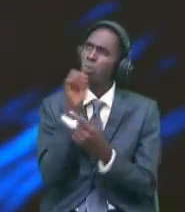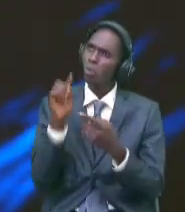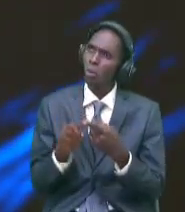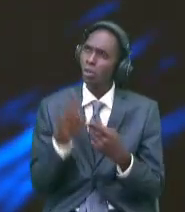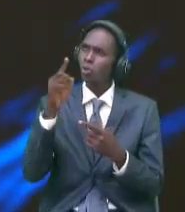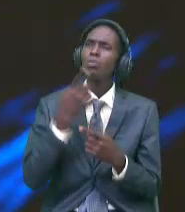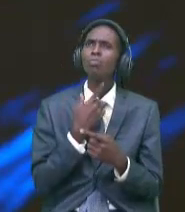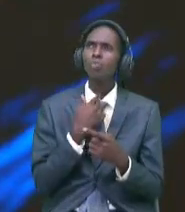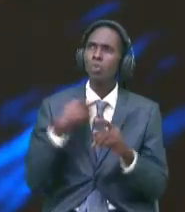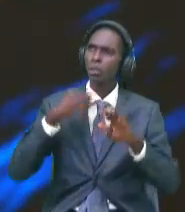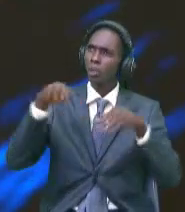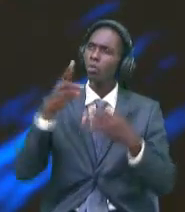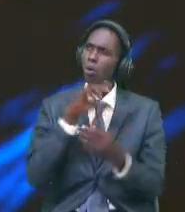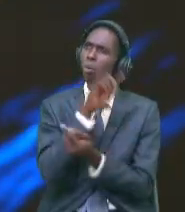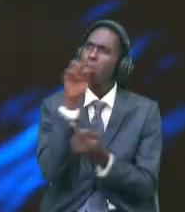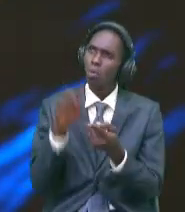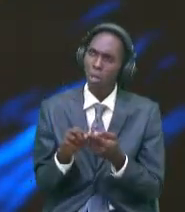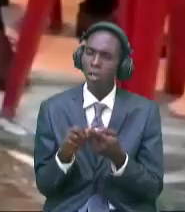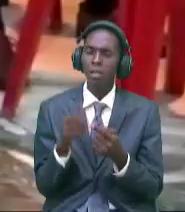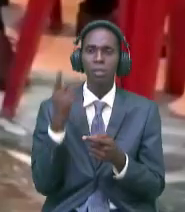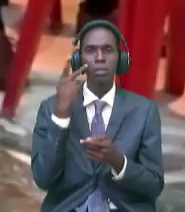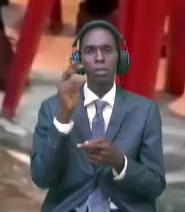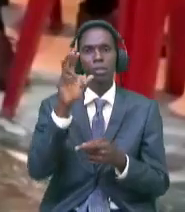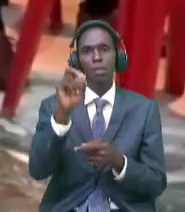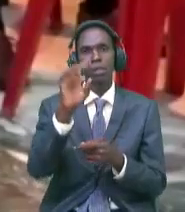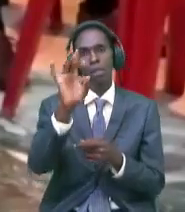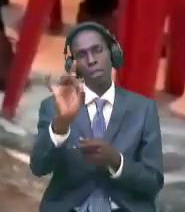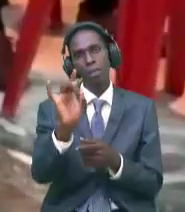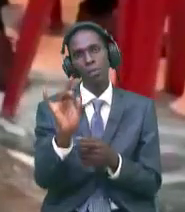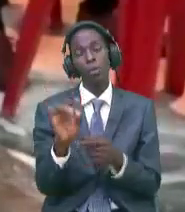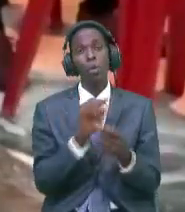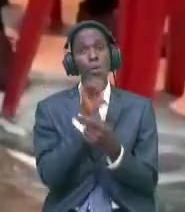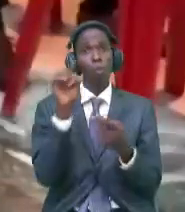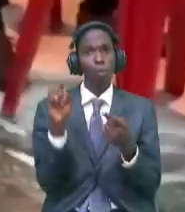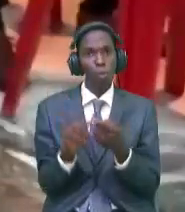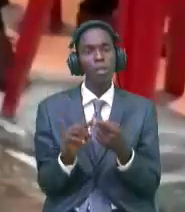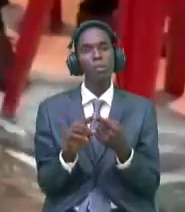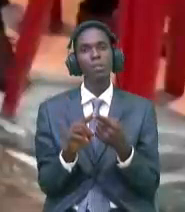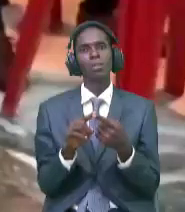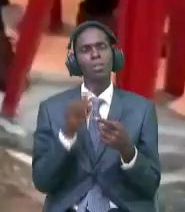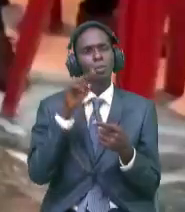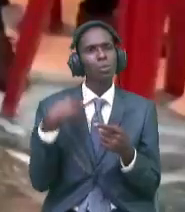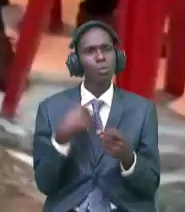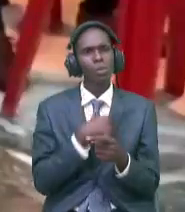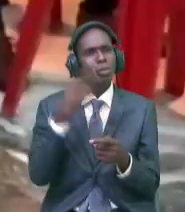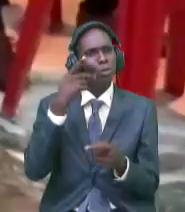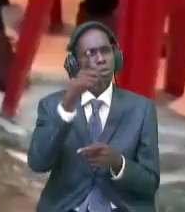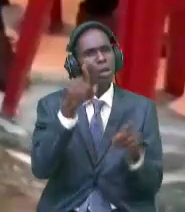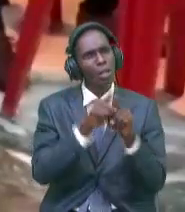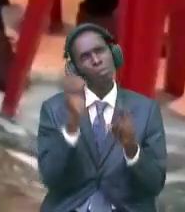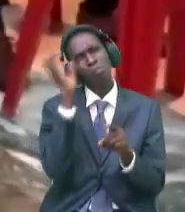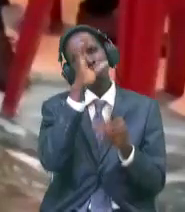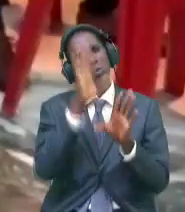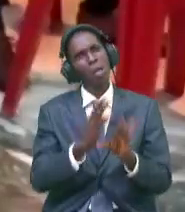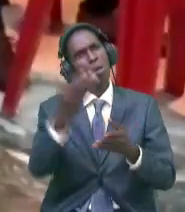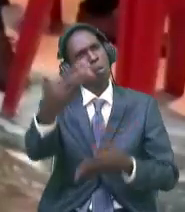thirsty, and gave thee drink? In verse 38, it says, when saw we thee a stranger, and